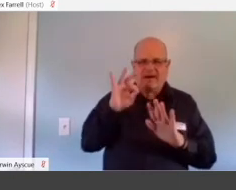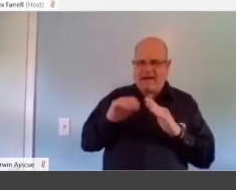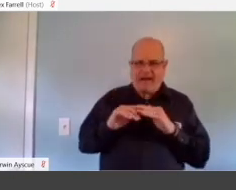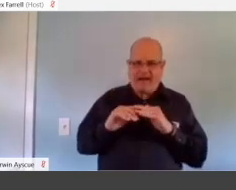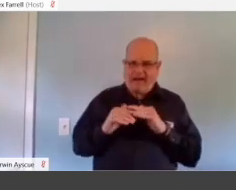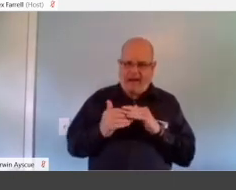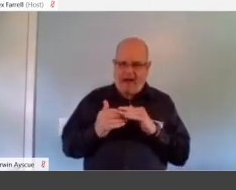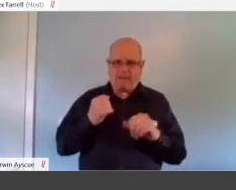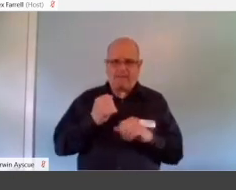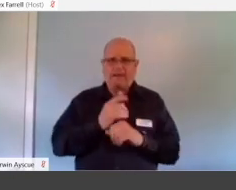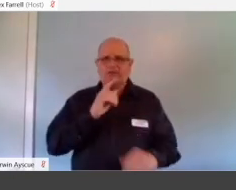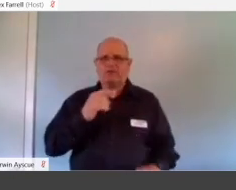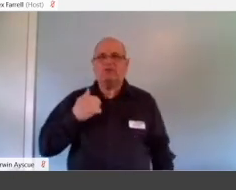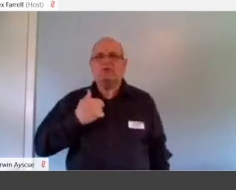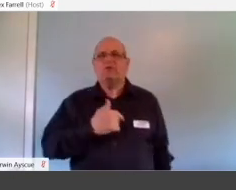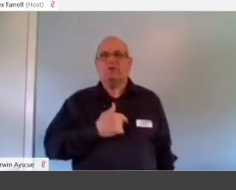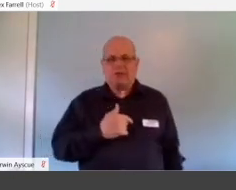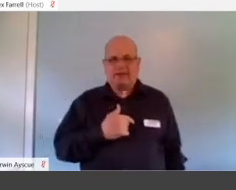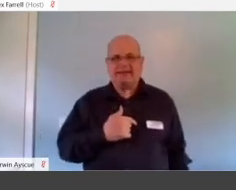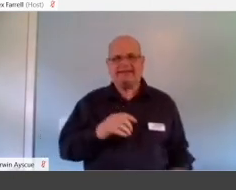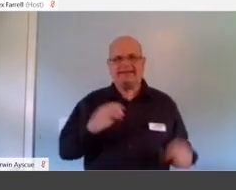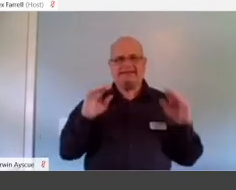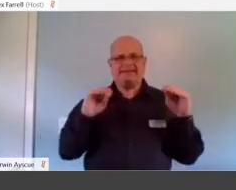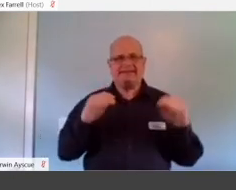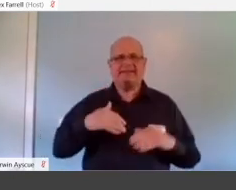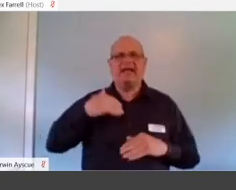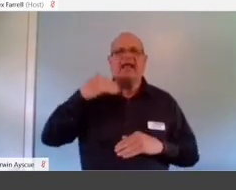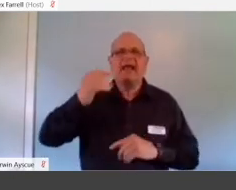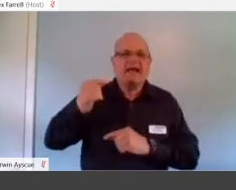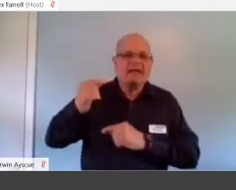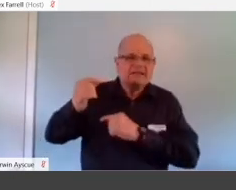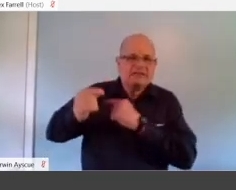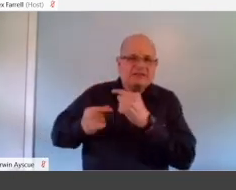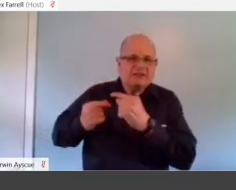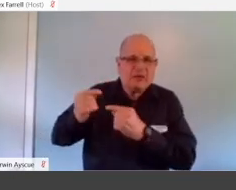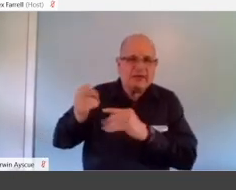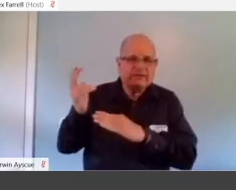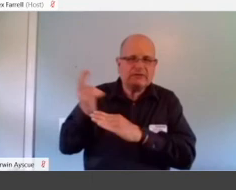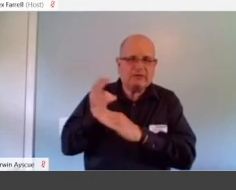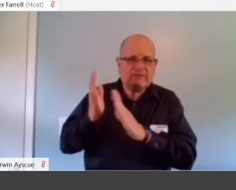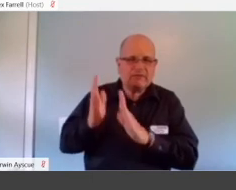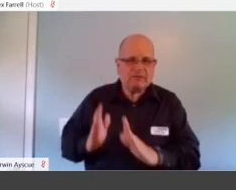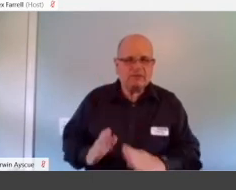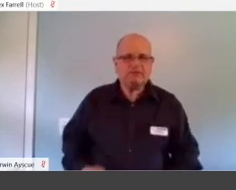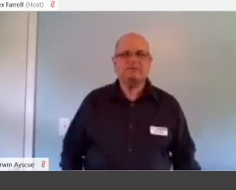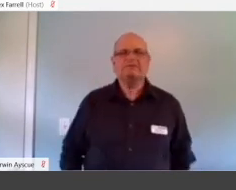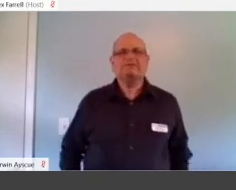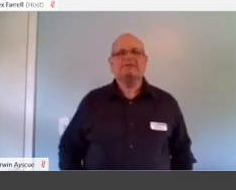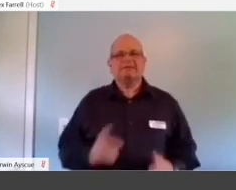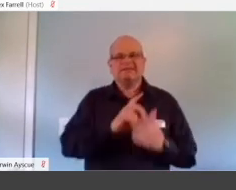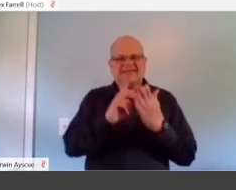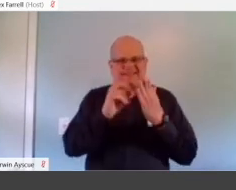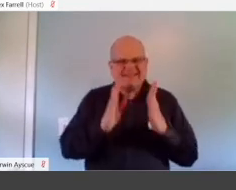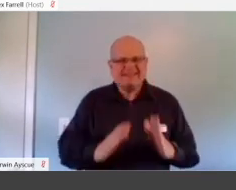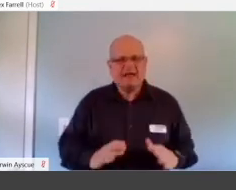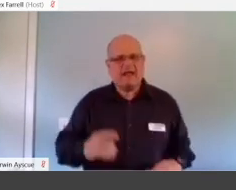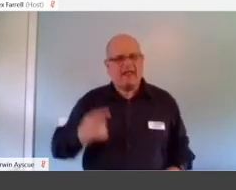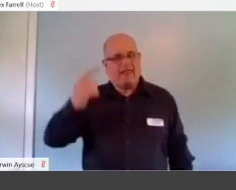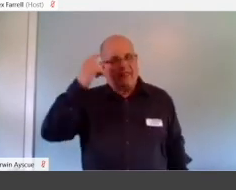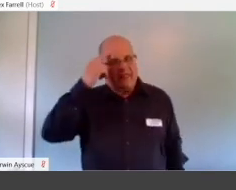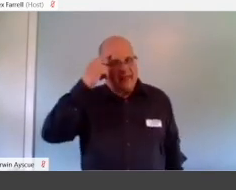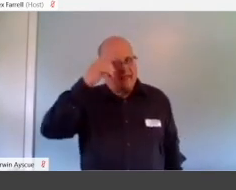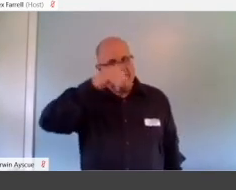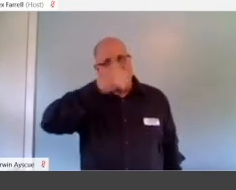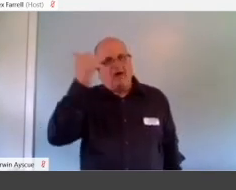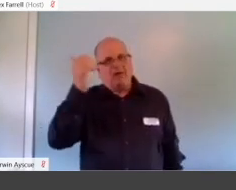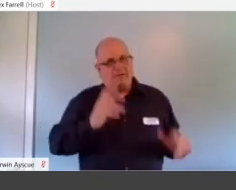we are teaching the next generation of user experience designers how to think about others at every single step